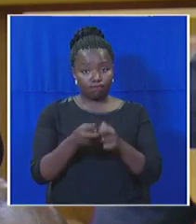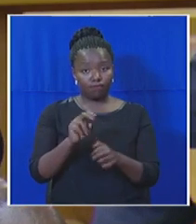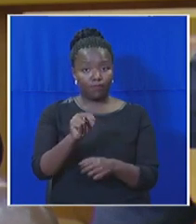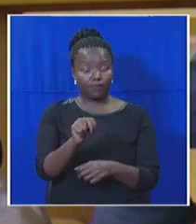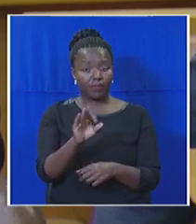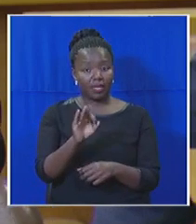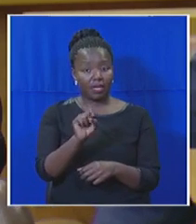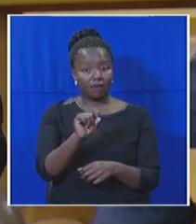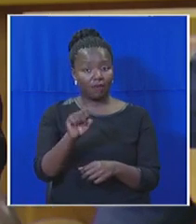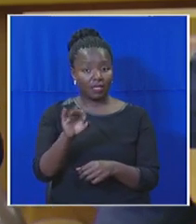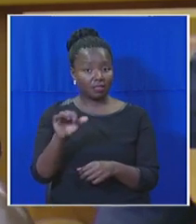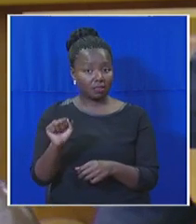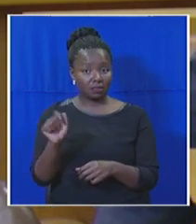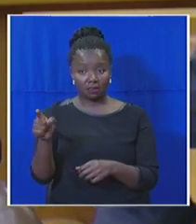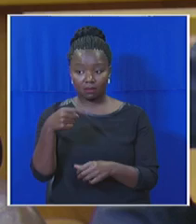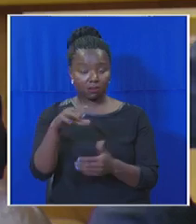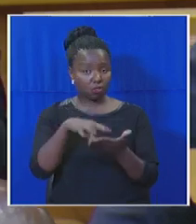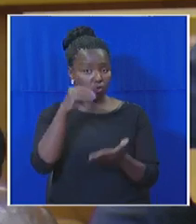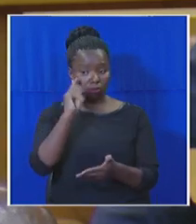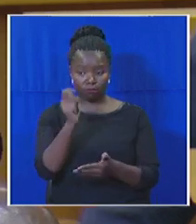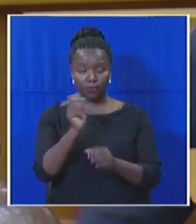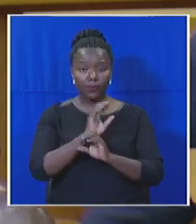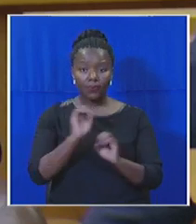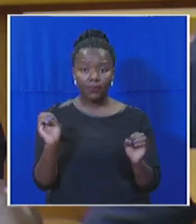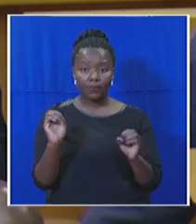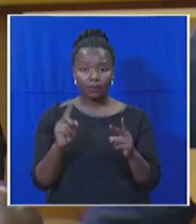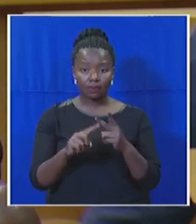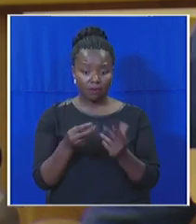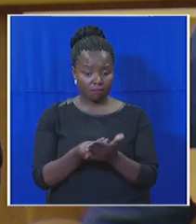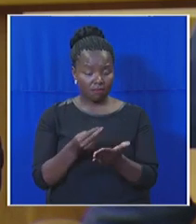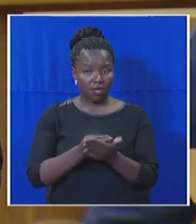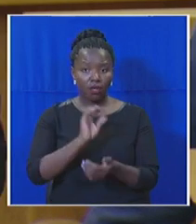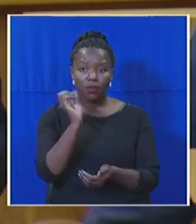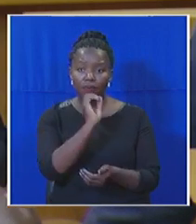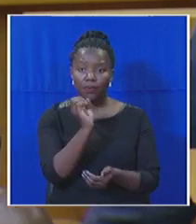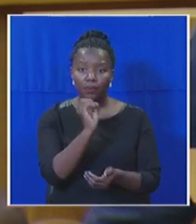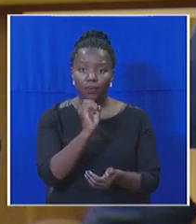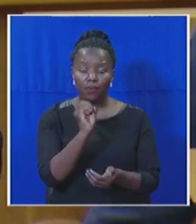Students don't get funded. I mean, they don't get the money to pay for their studies as early as they open. Thank